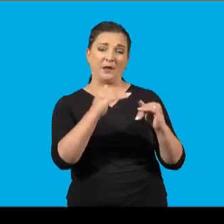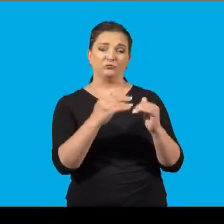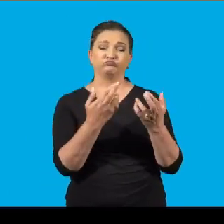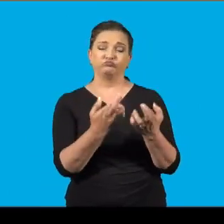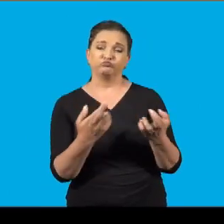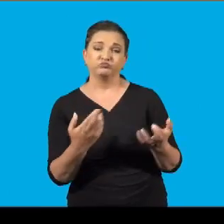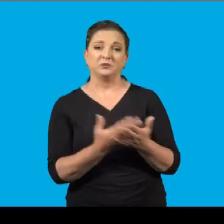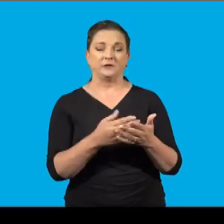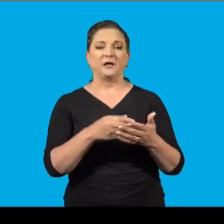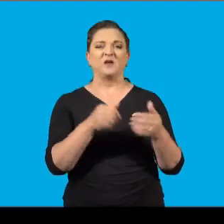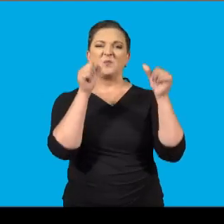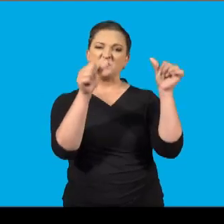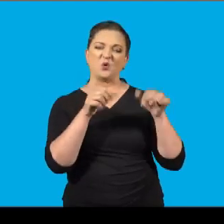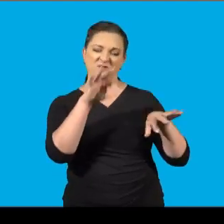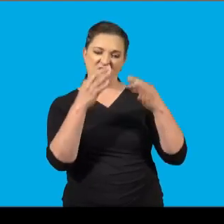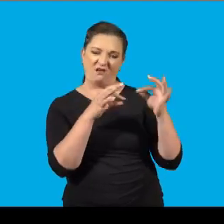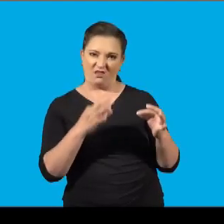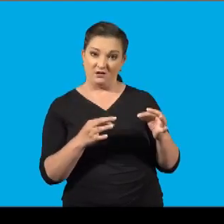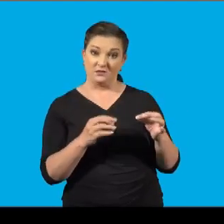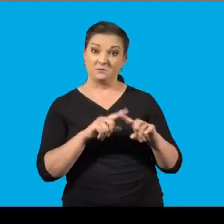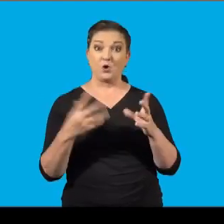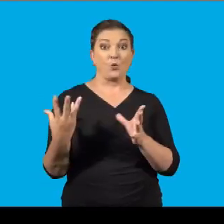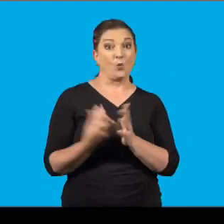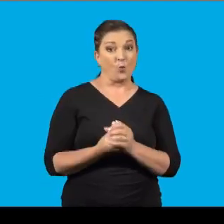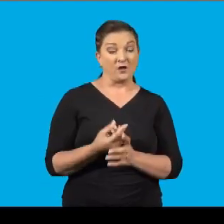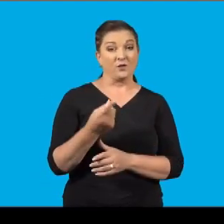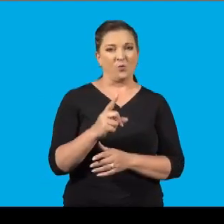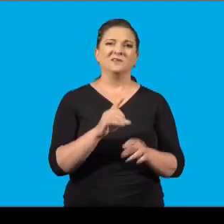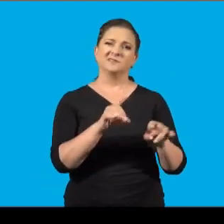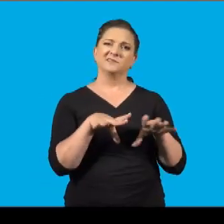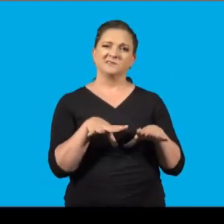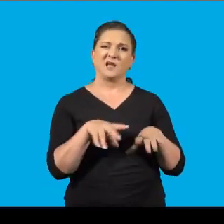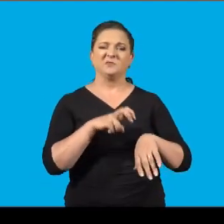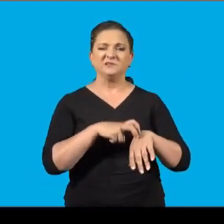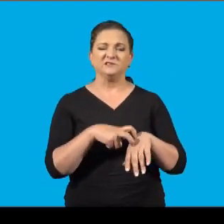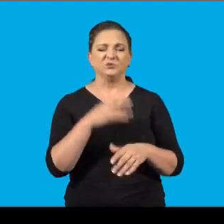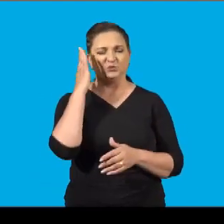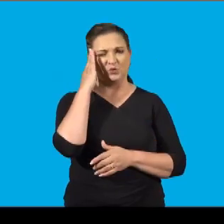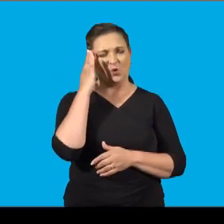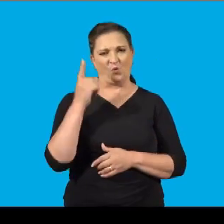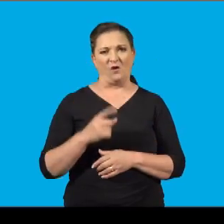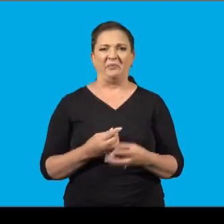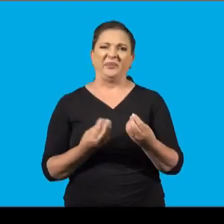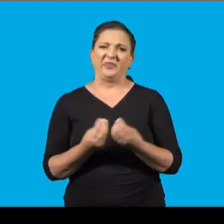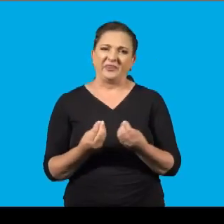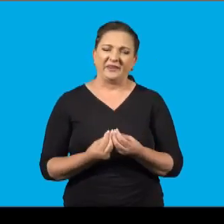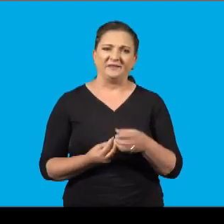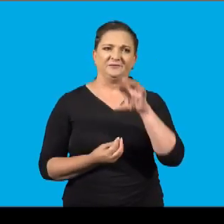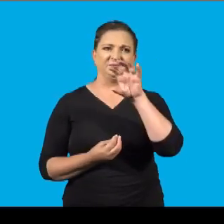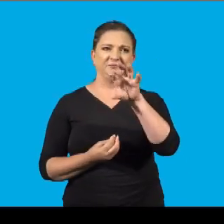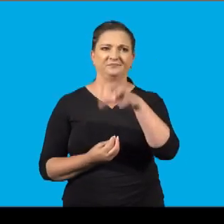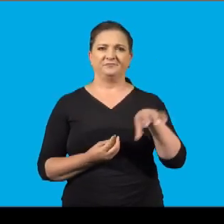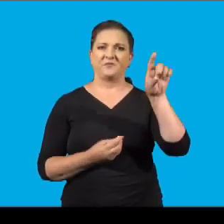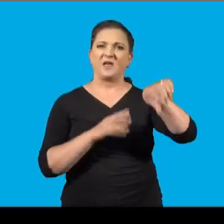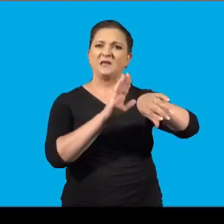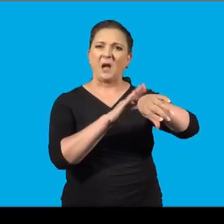and analyzing posters. Coupled with that, there are also exam writing competencies that you must know. Things